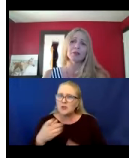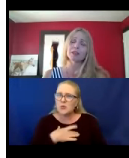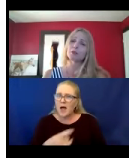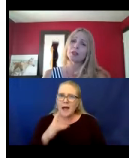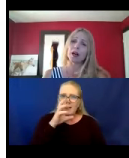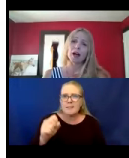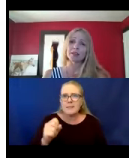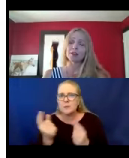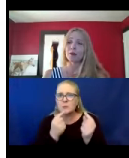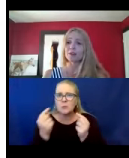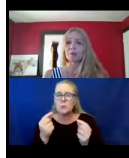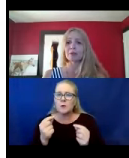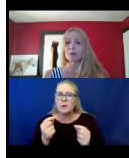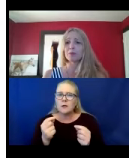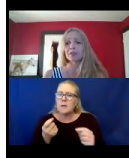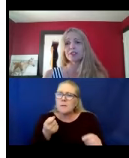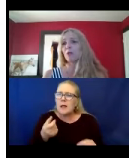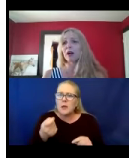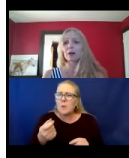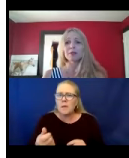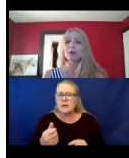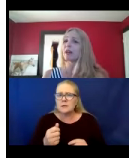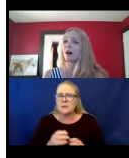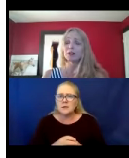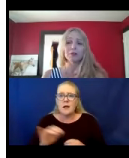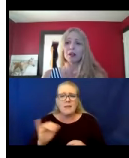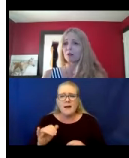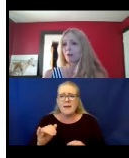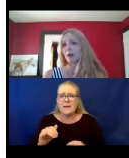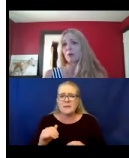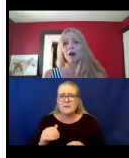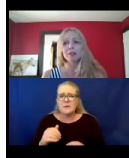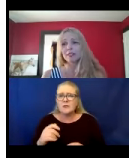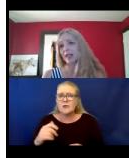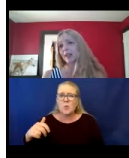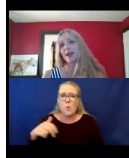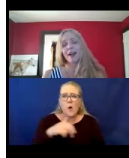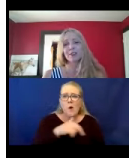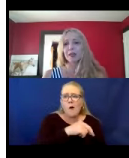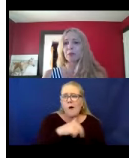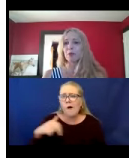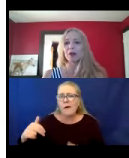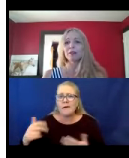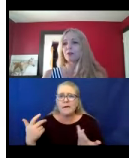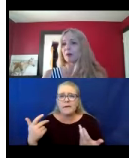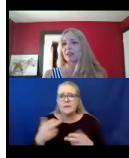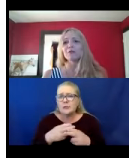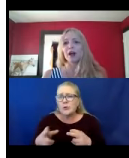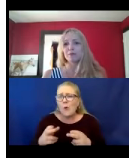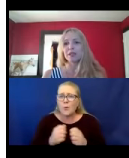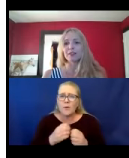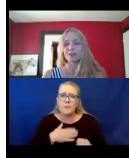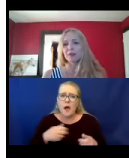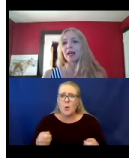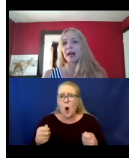bit if you can't do a lot. Sometimes people just say, I walk up and down my hall a few times with my walker a day. I just make a point of spending